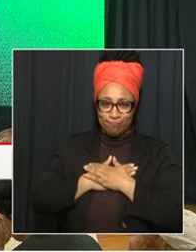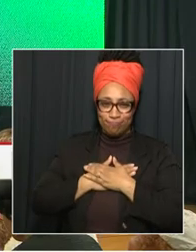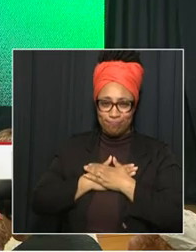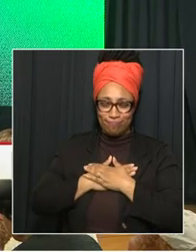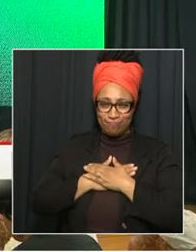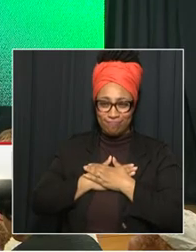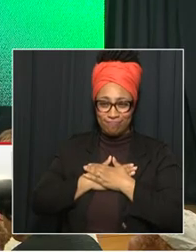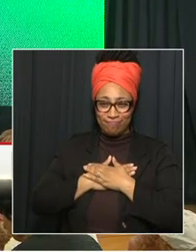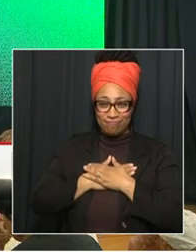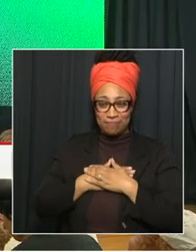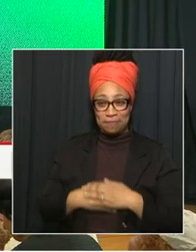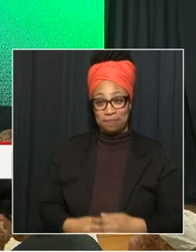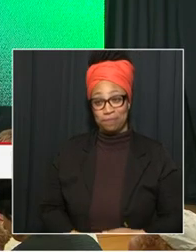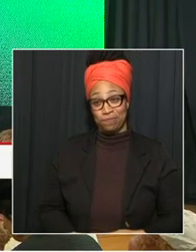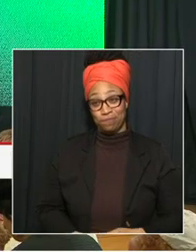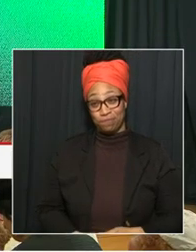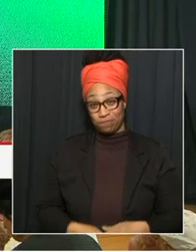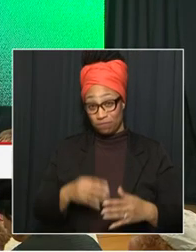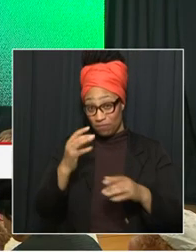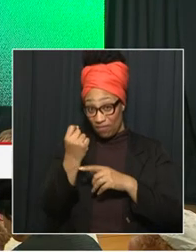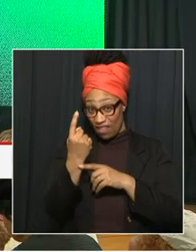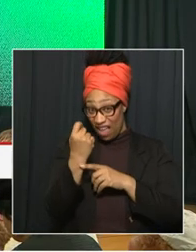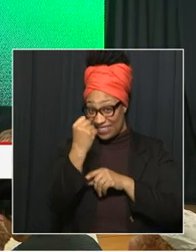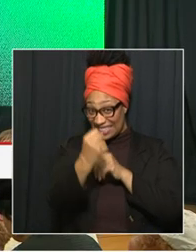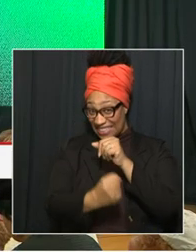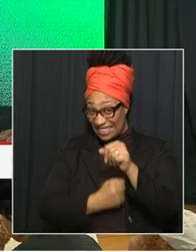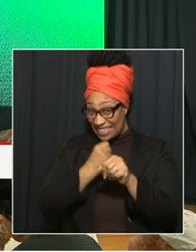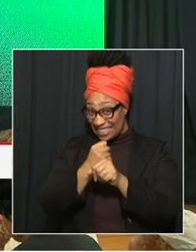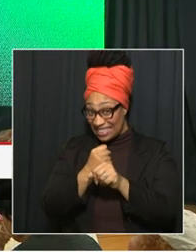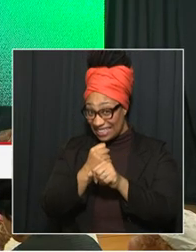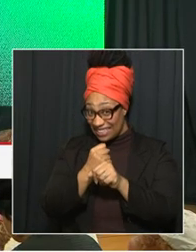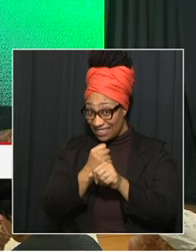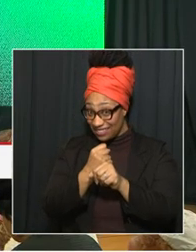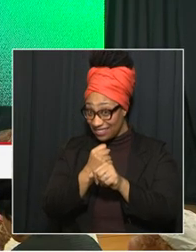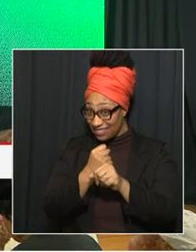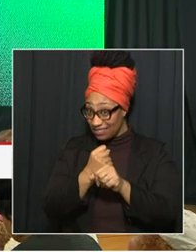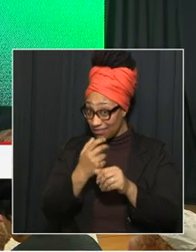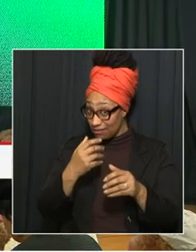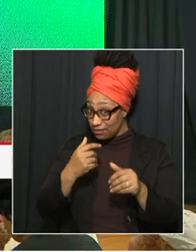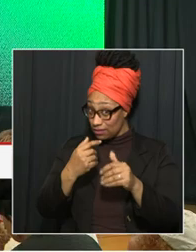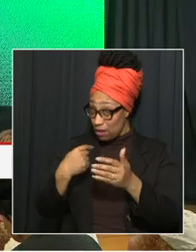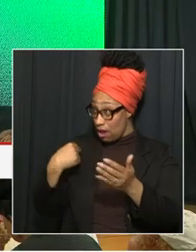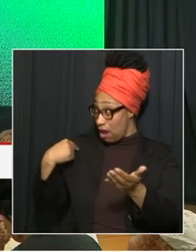11 years, started our budget process,